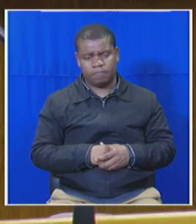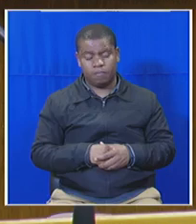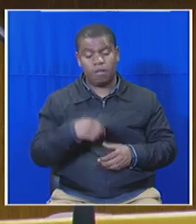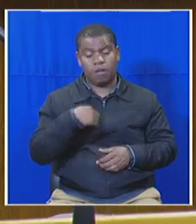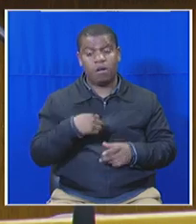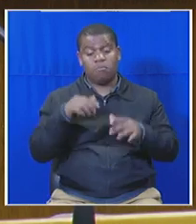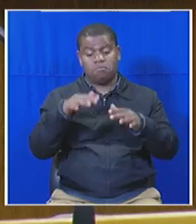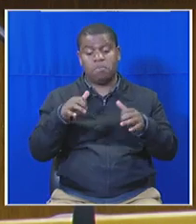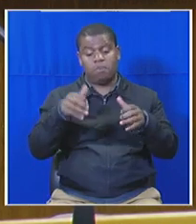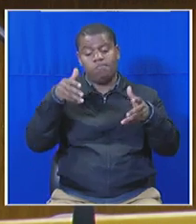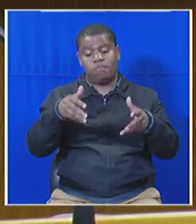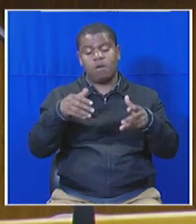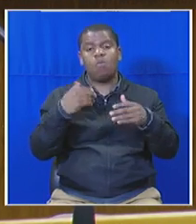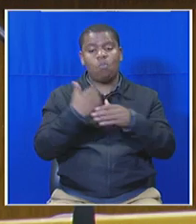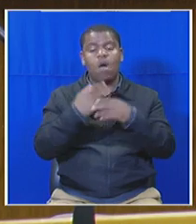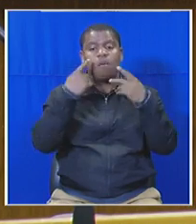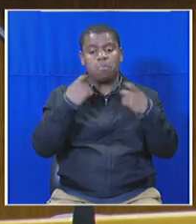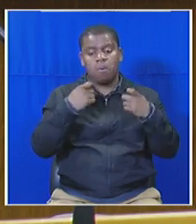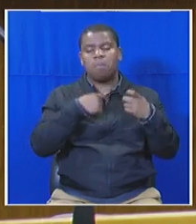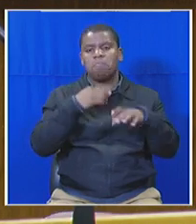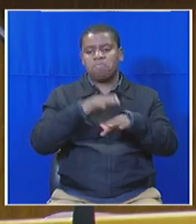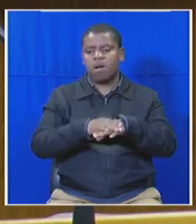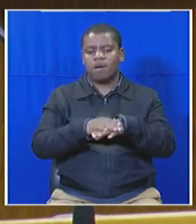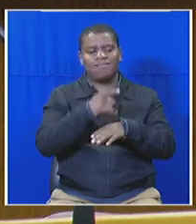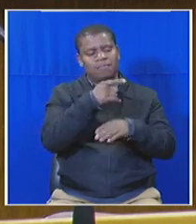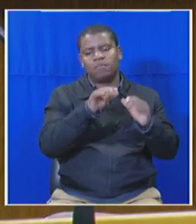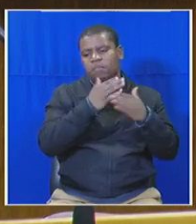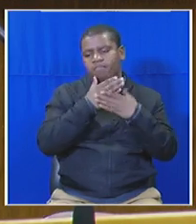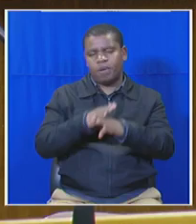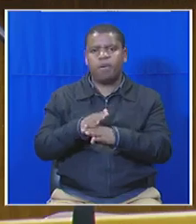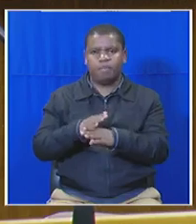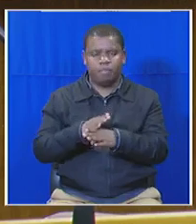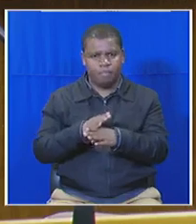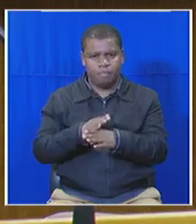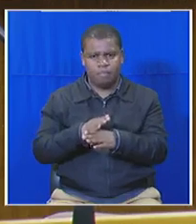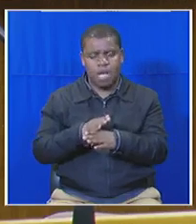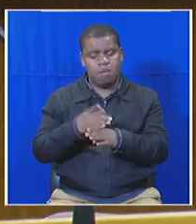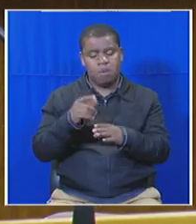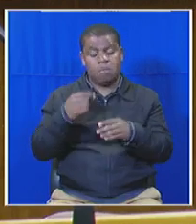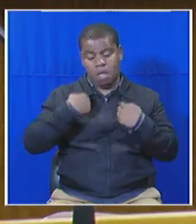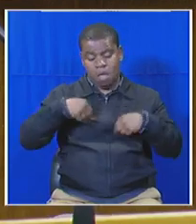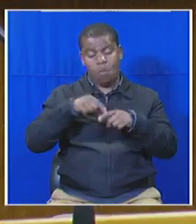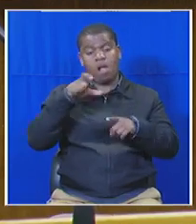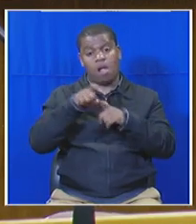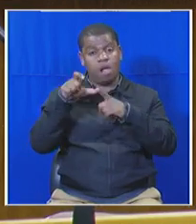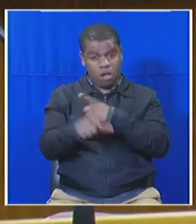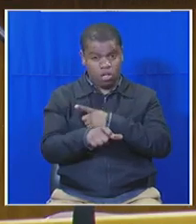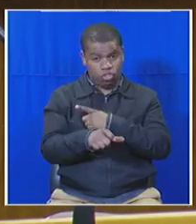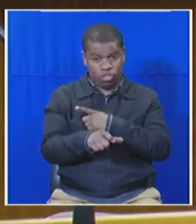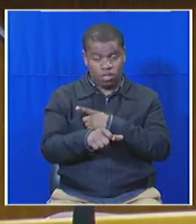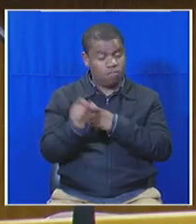isikhumbuzo sevelwano. Yinto engaqhelekanga ke kwantu le yenziwa i-DA. Asixolisi tu CEFF